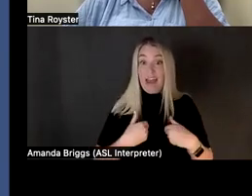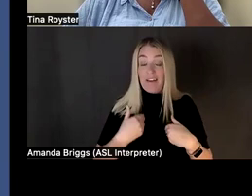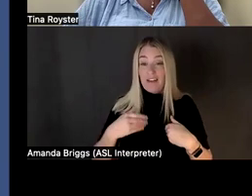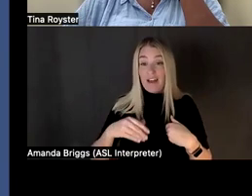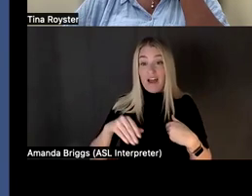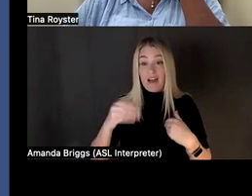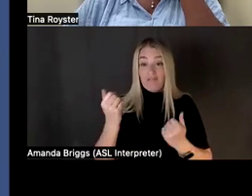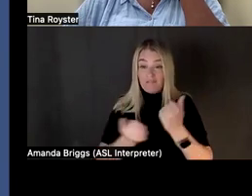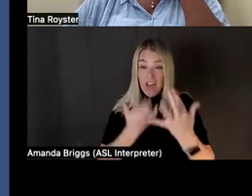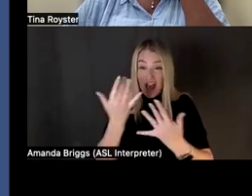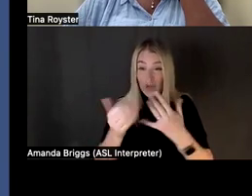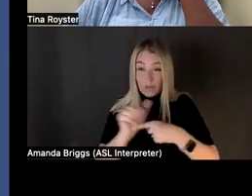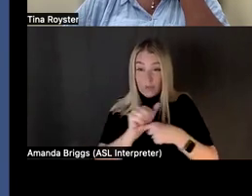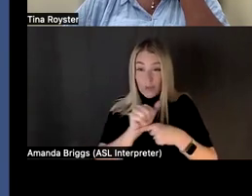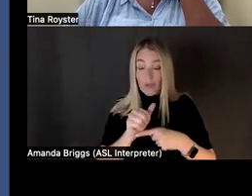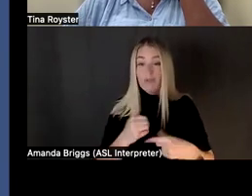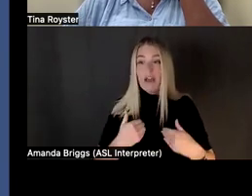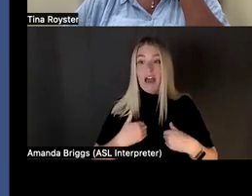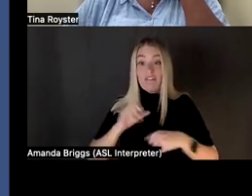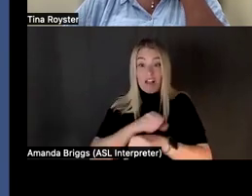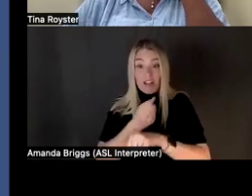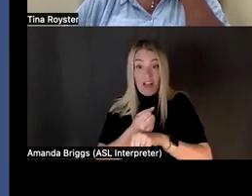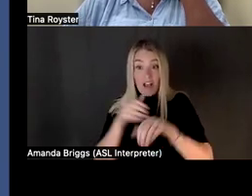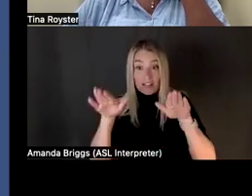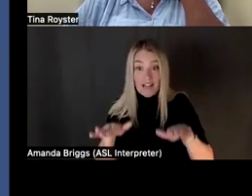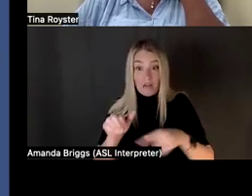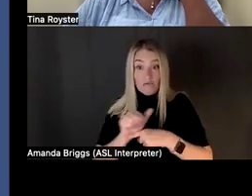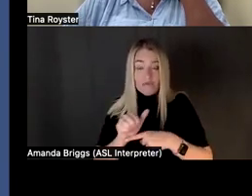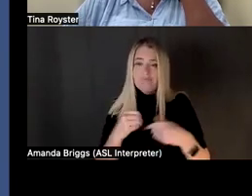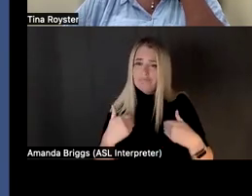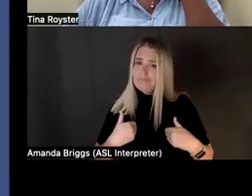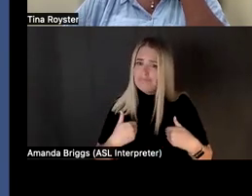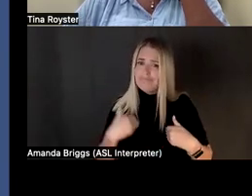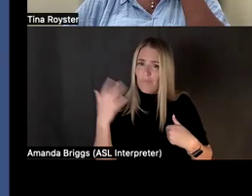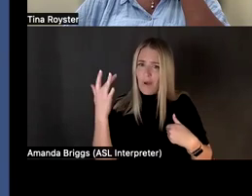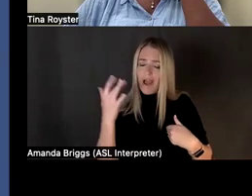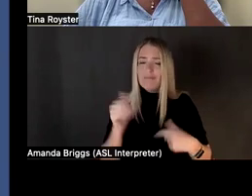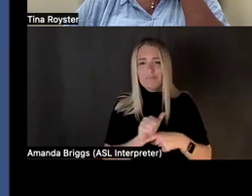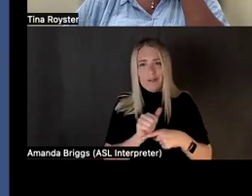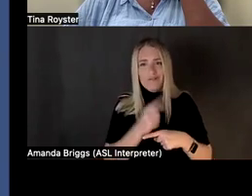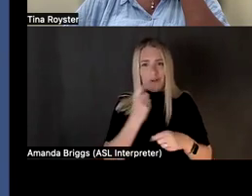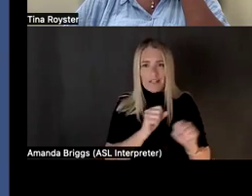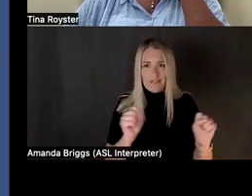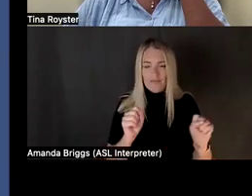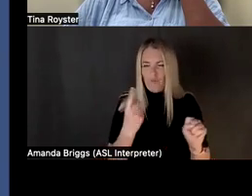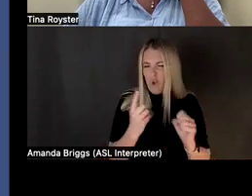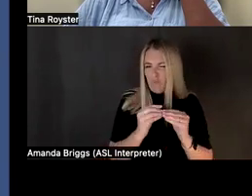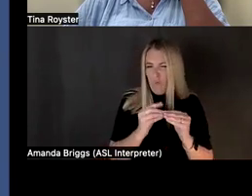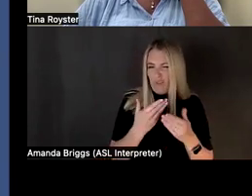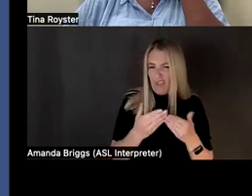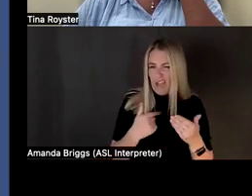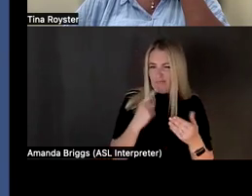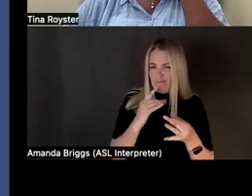lockdown drills, et cetera. I want to say one thing before I turn over the microphone to Dr. Diaz, our interim middle